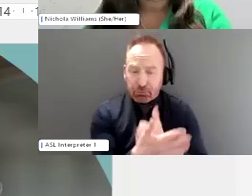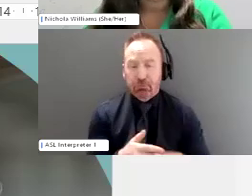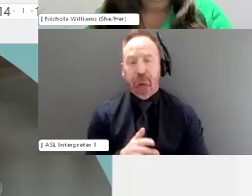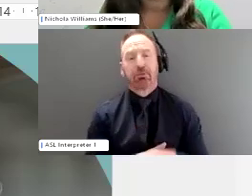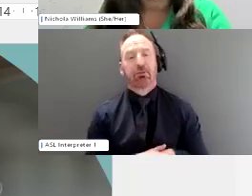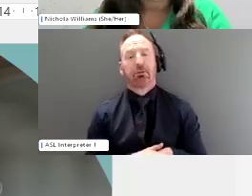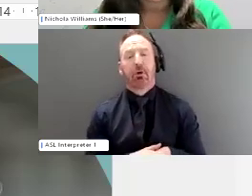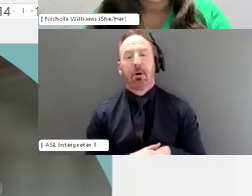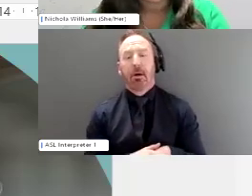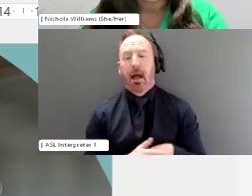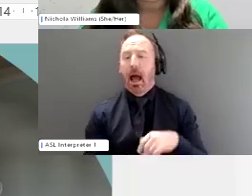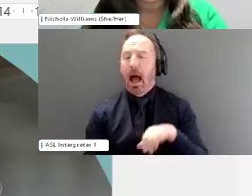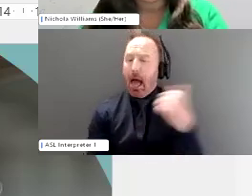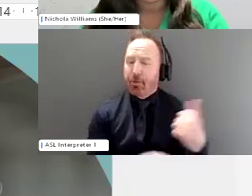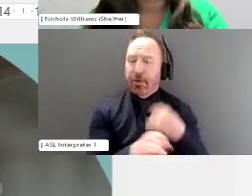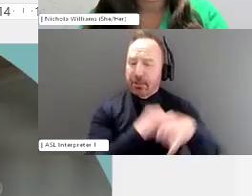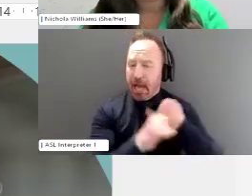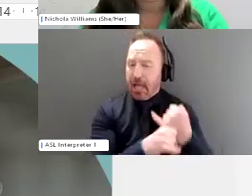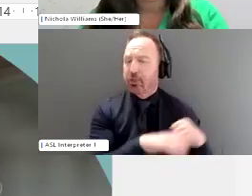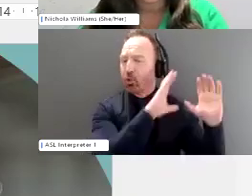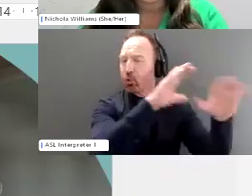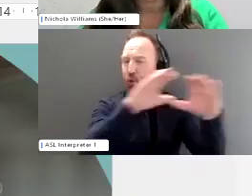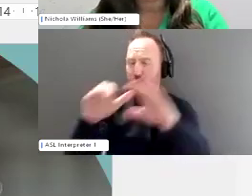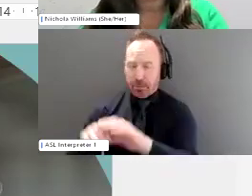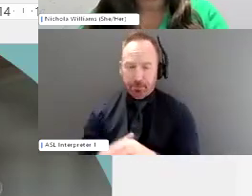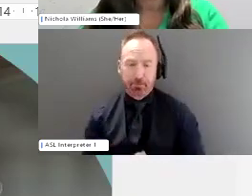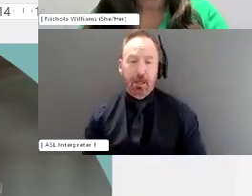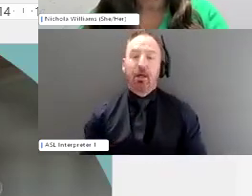and fight structural inequality.